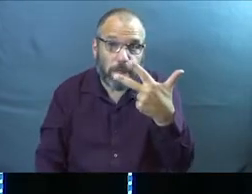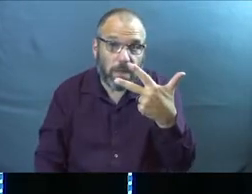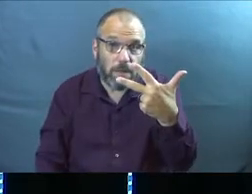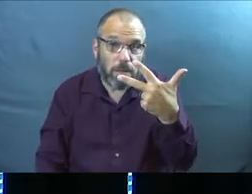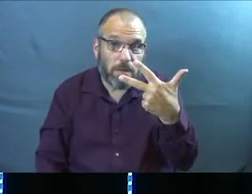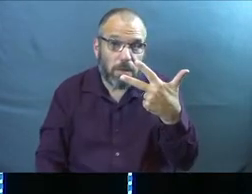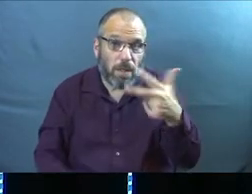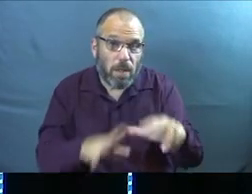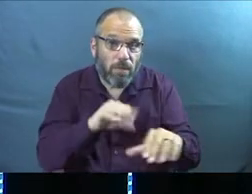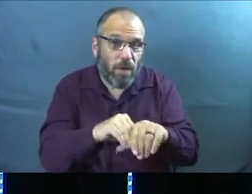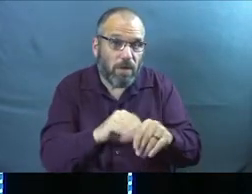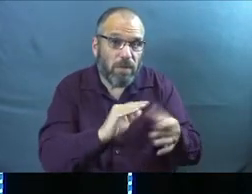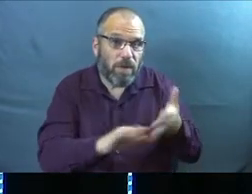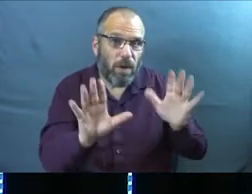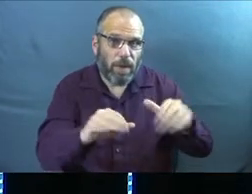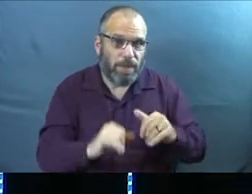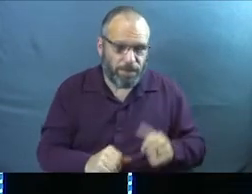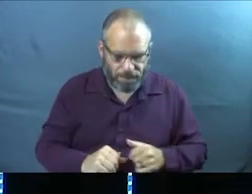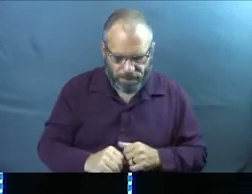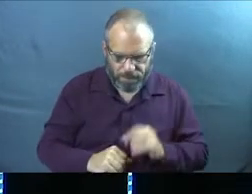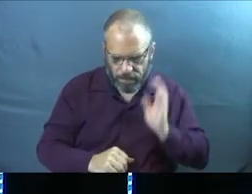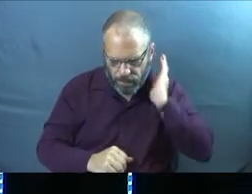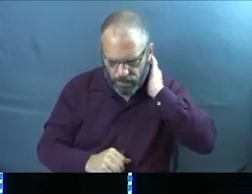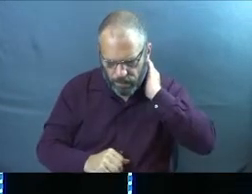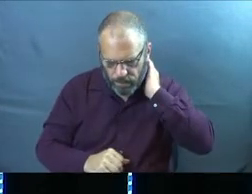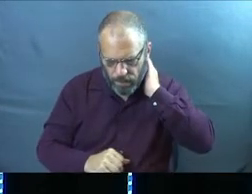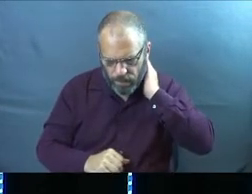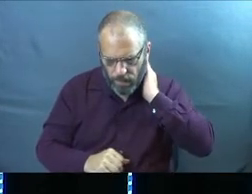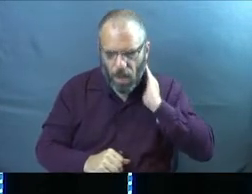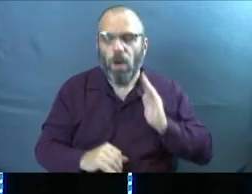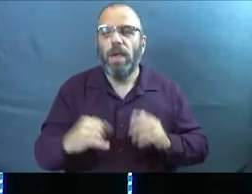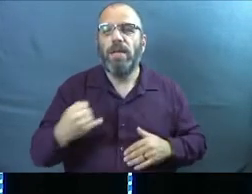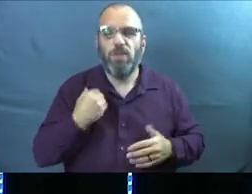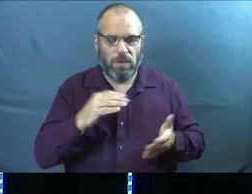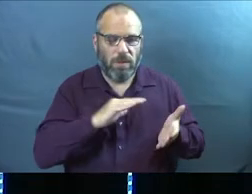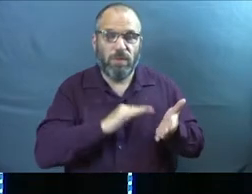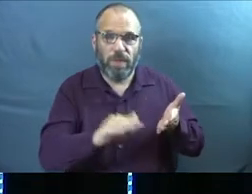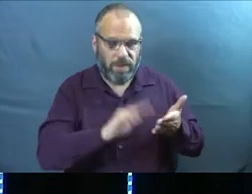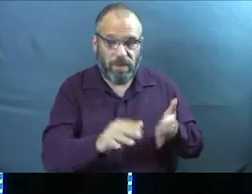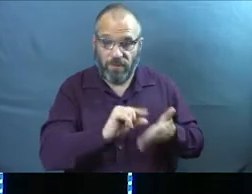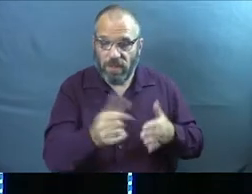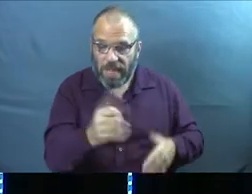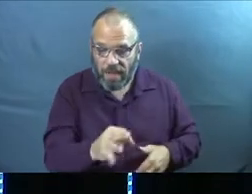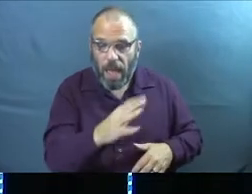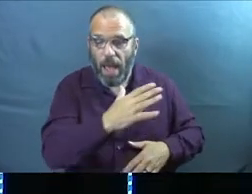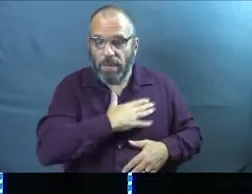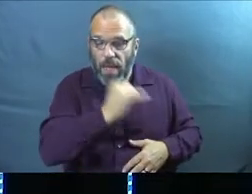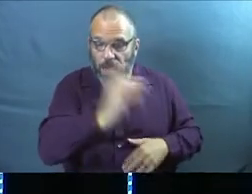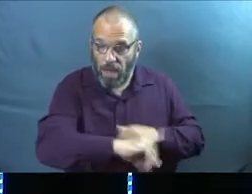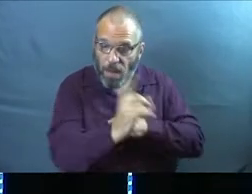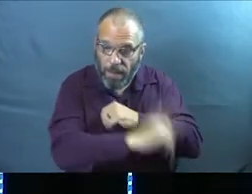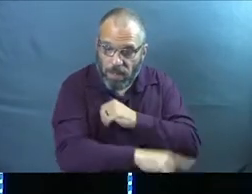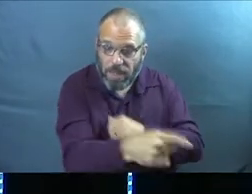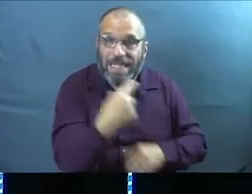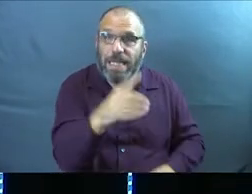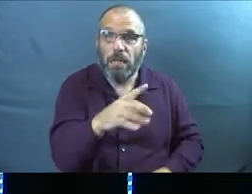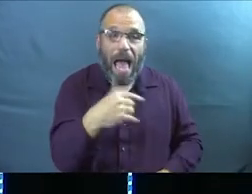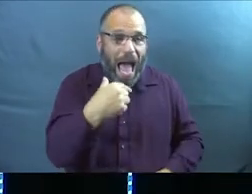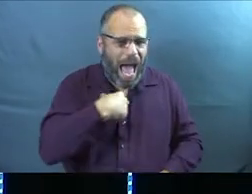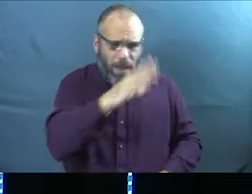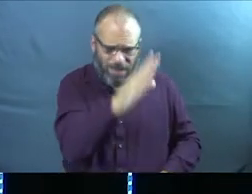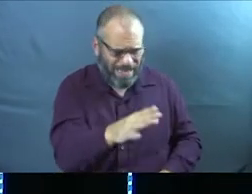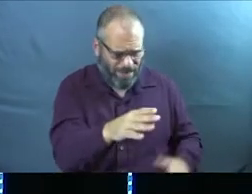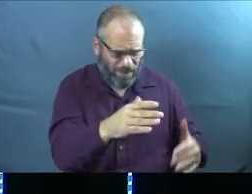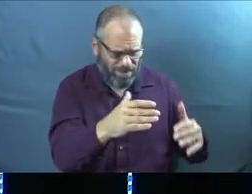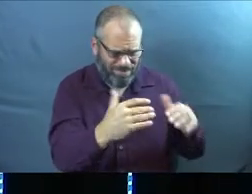part of his forgiveness. Here's the speech that he makes, Joseph's forgiveness, verse 19. Am I God that I could punish you? He says, I'll never